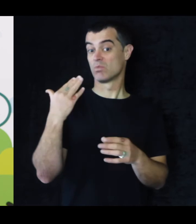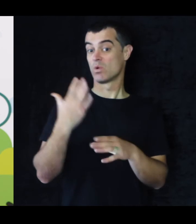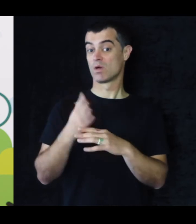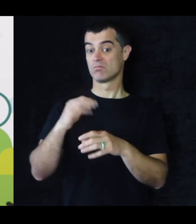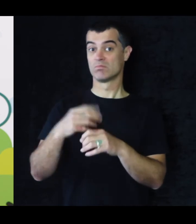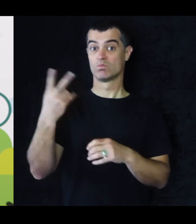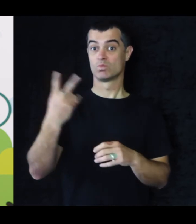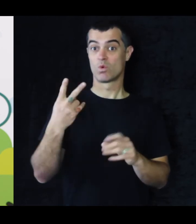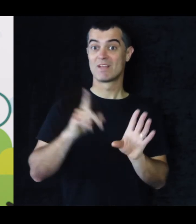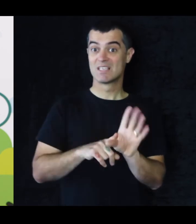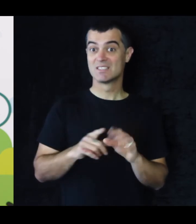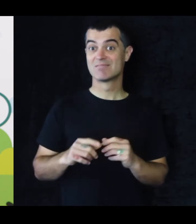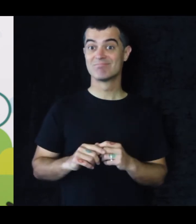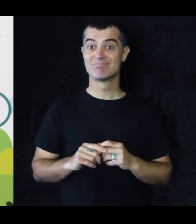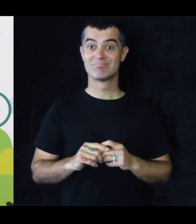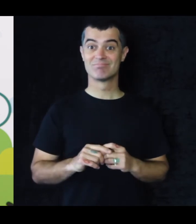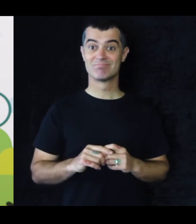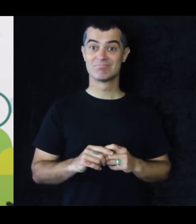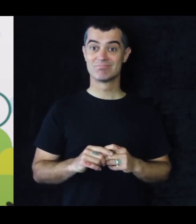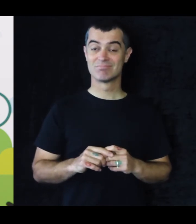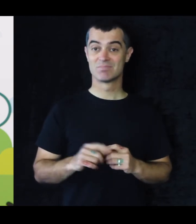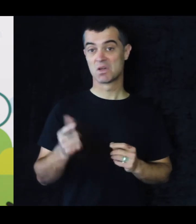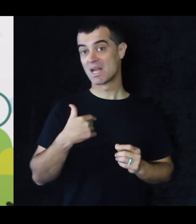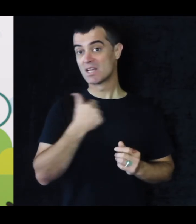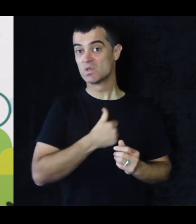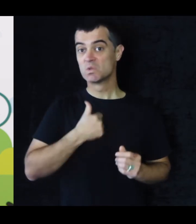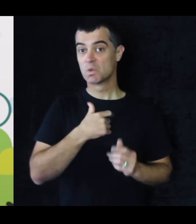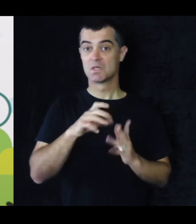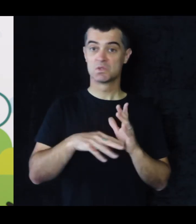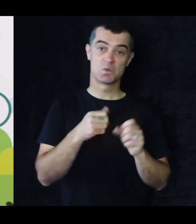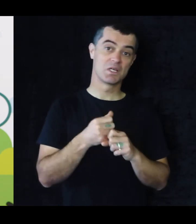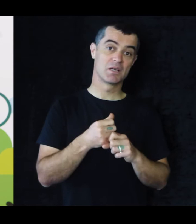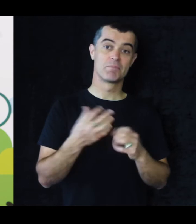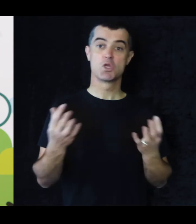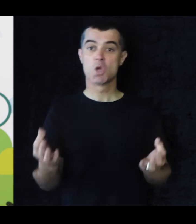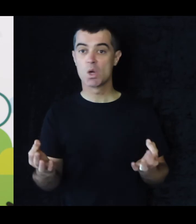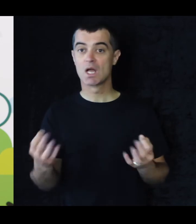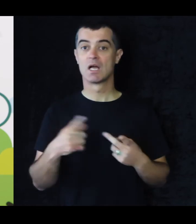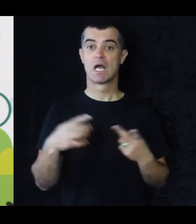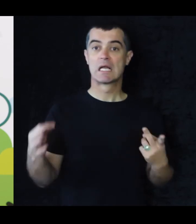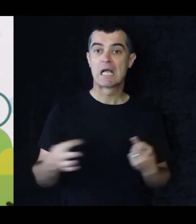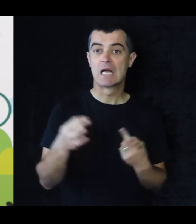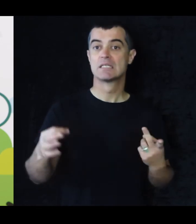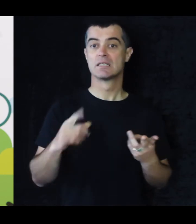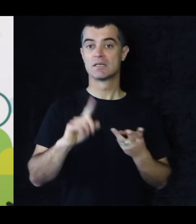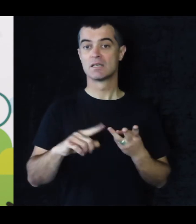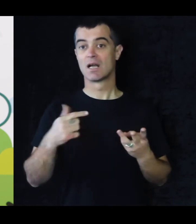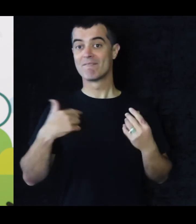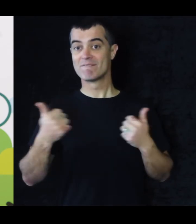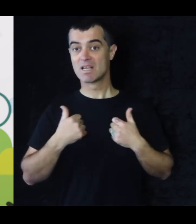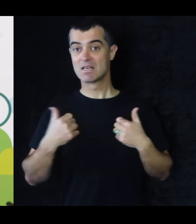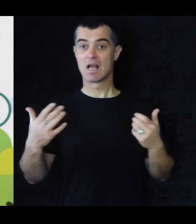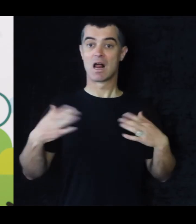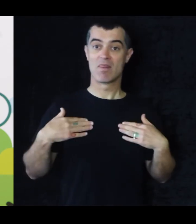been working for 12 years. I enjoy doing yoga, gardening. I'm fit